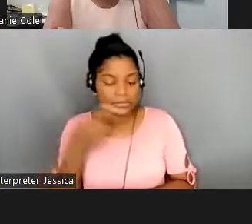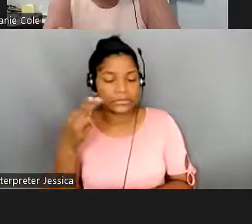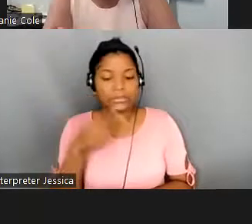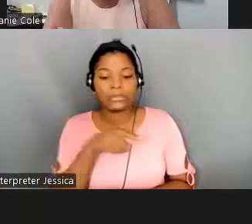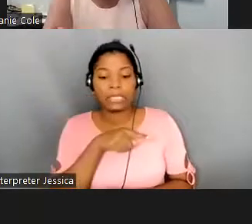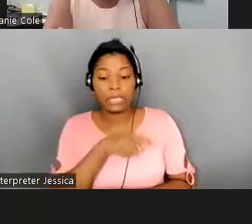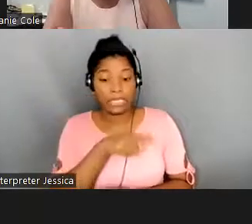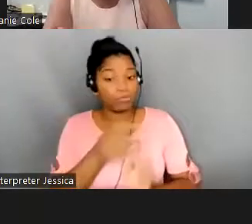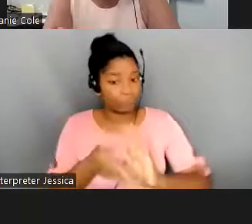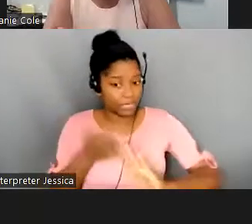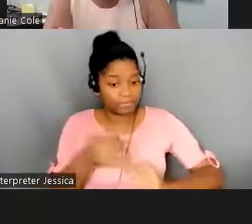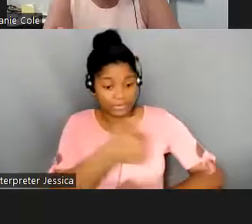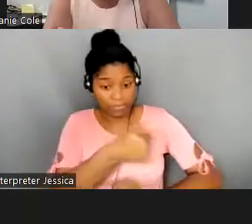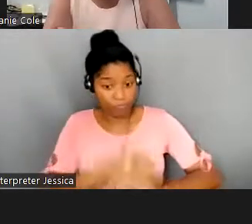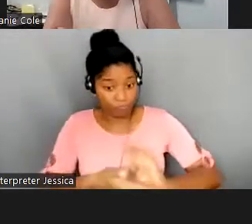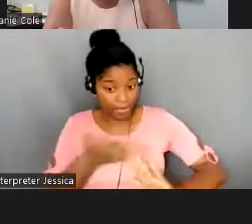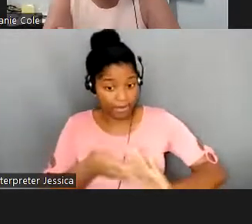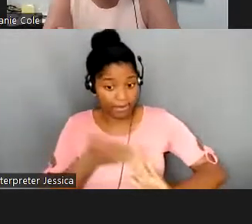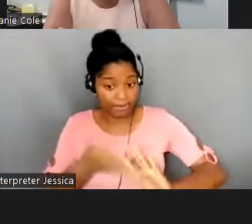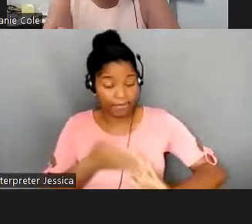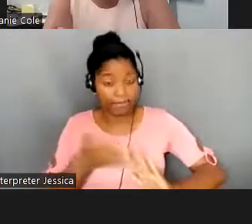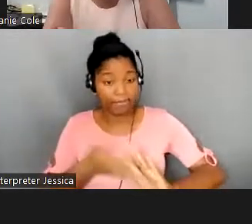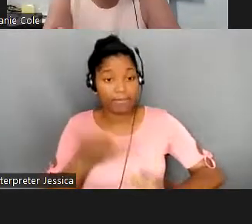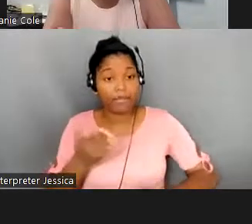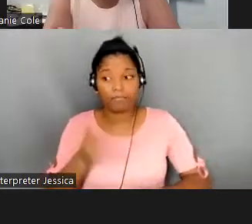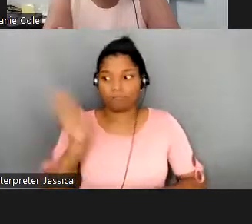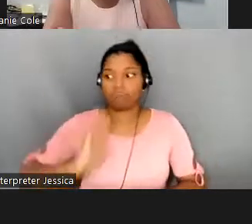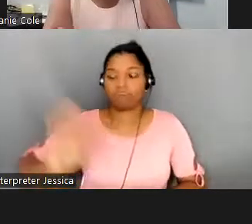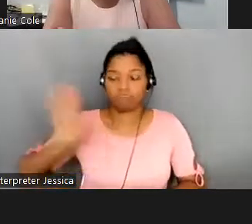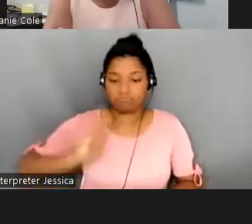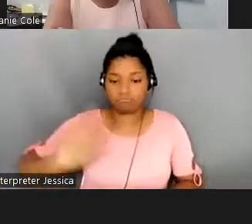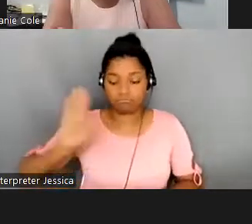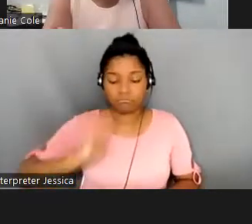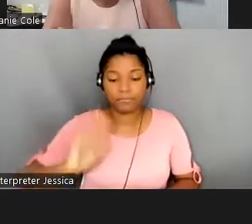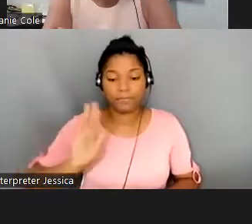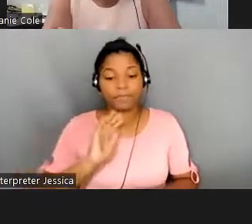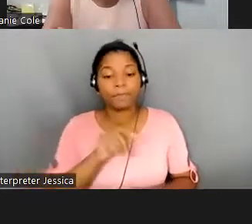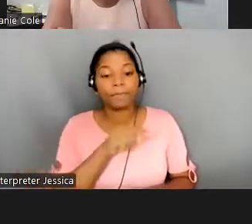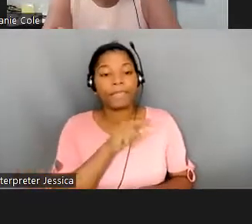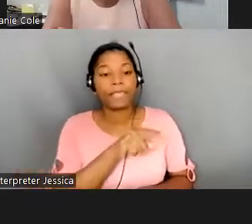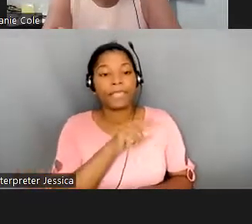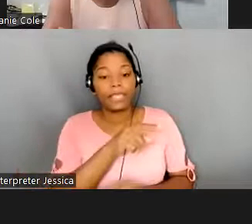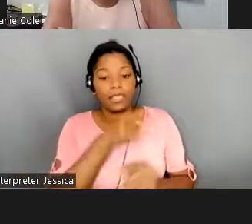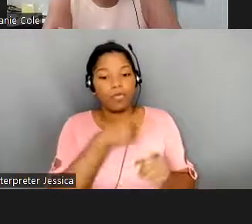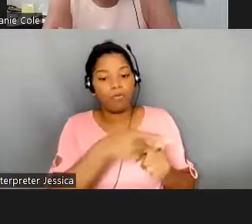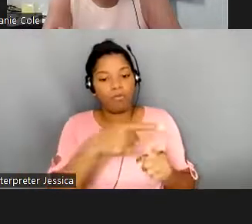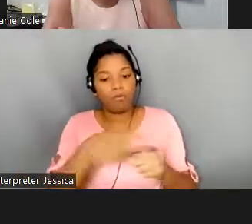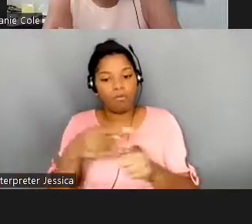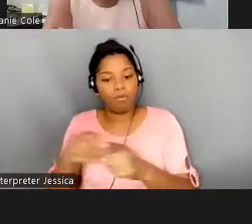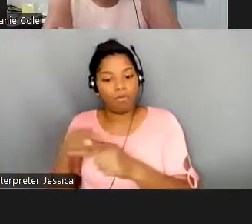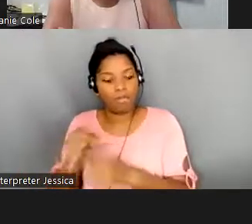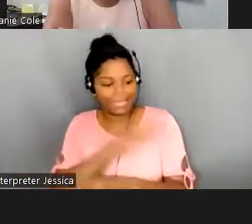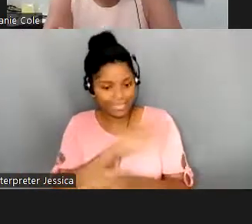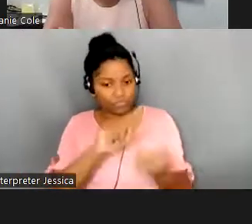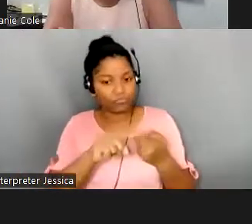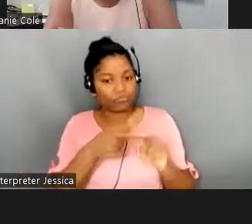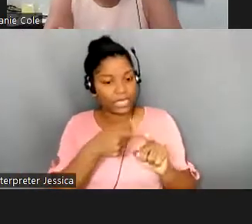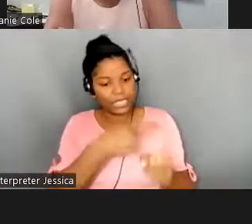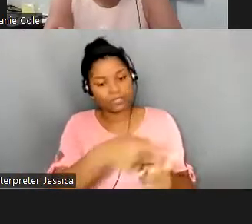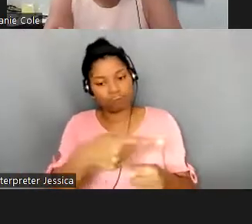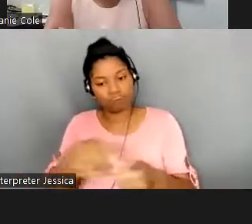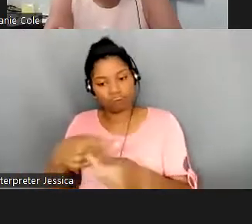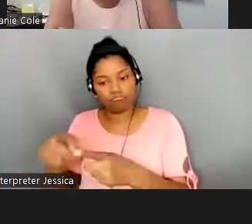and he ran it through his own Rolodex back in those days, and would call all of his buddies to be involved in an